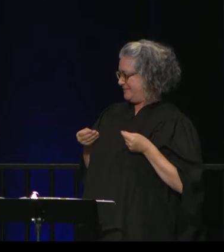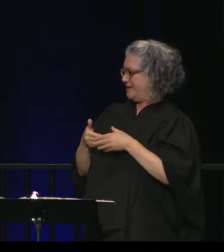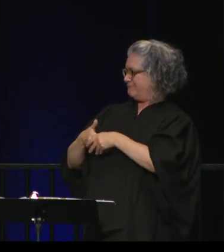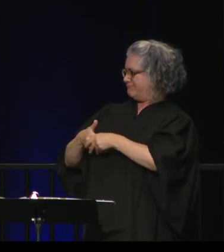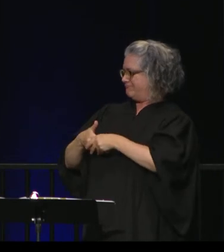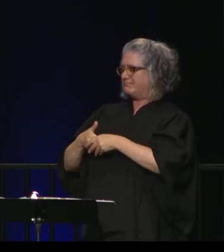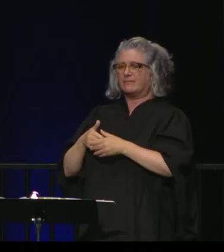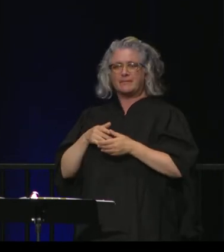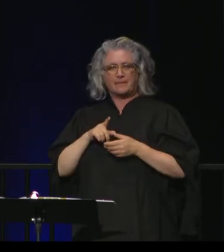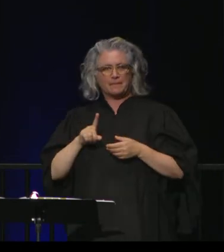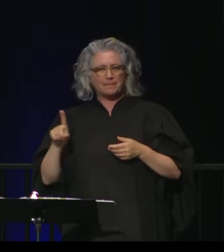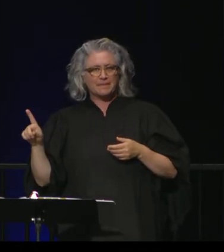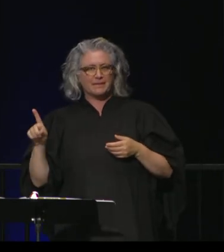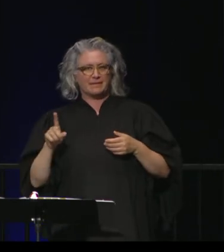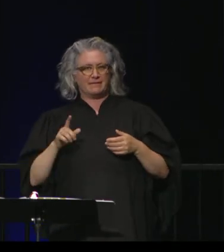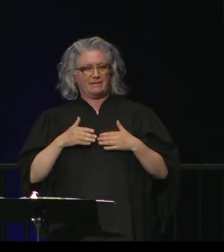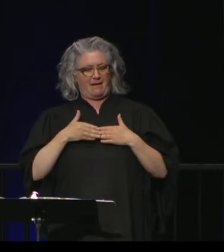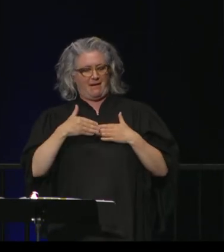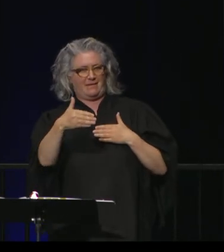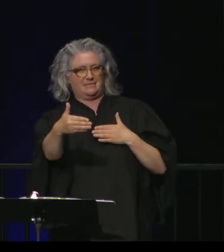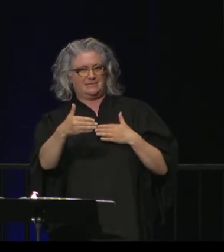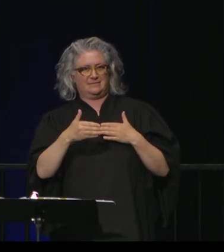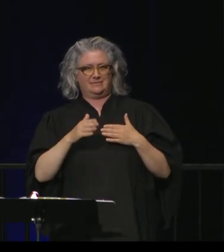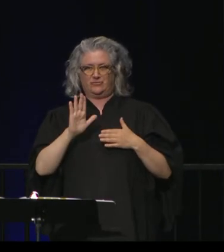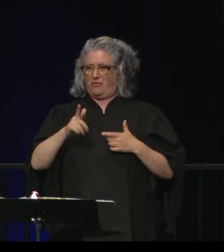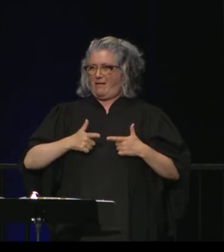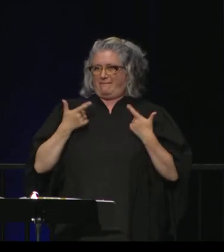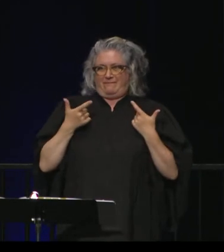next exciting stage of your lives.